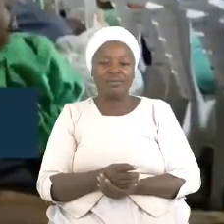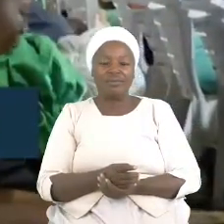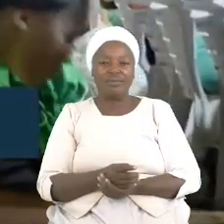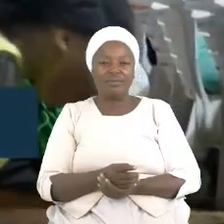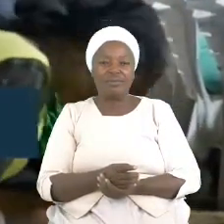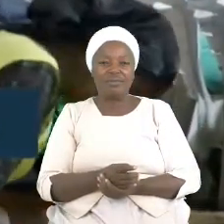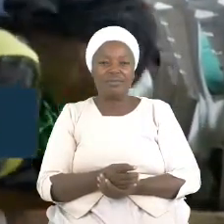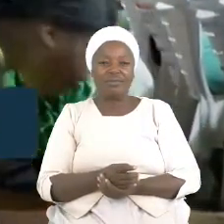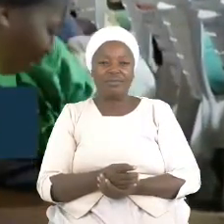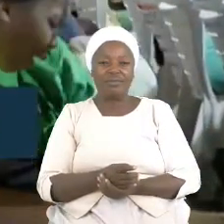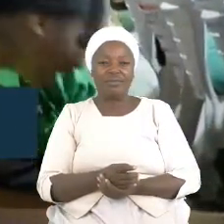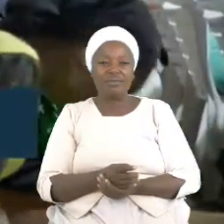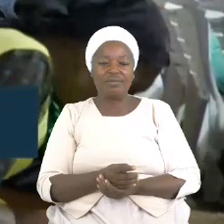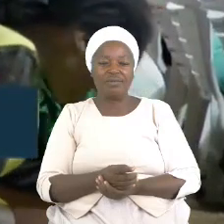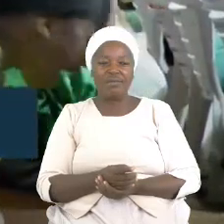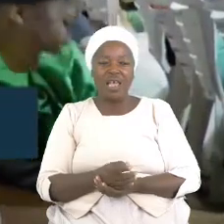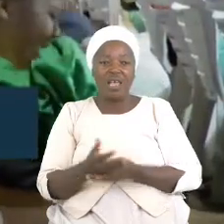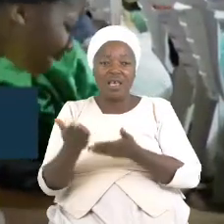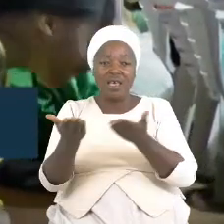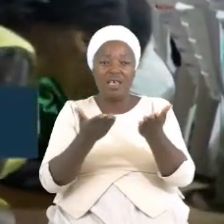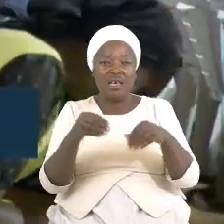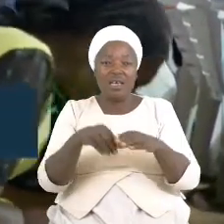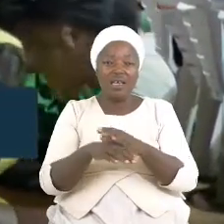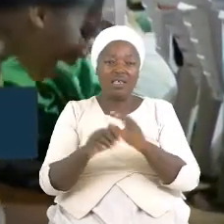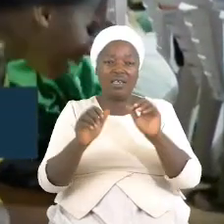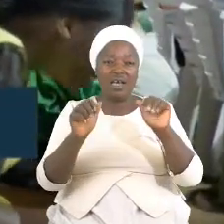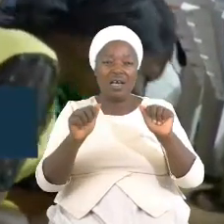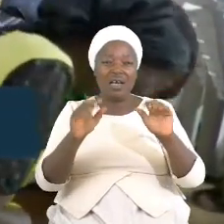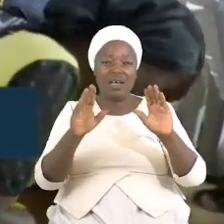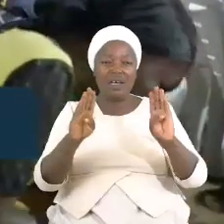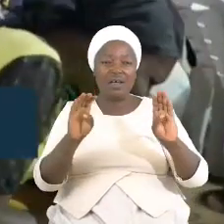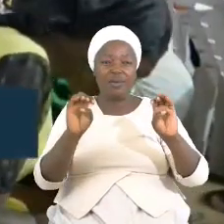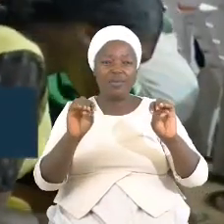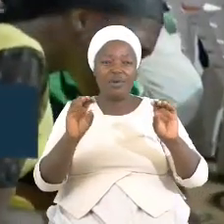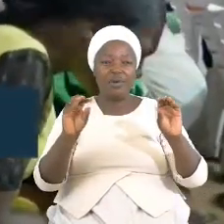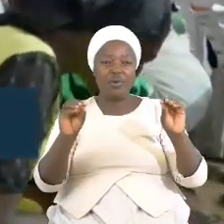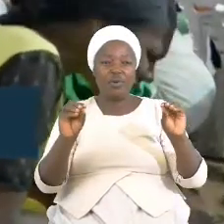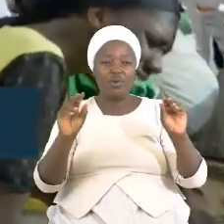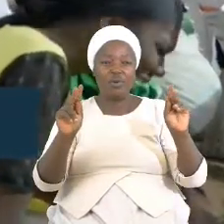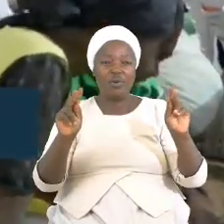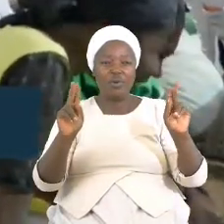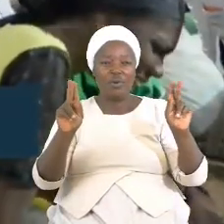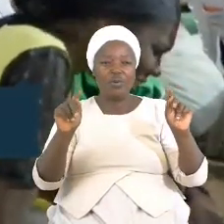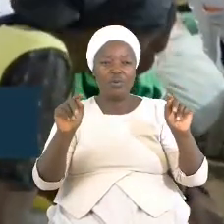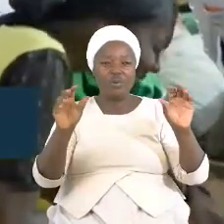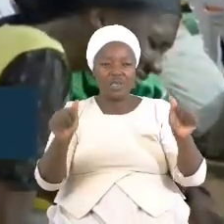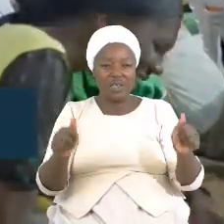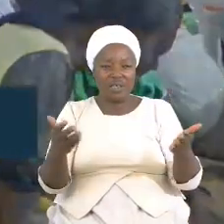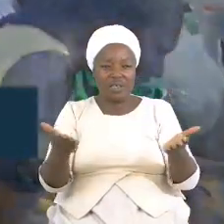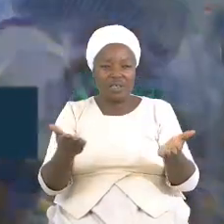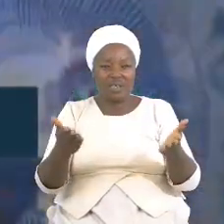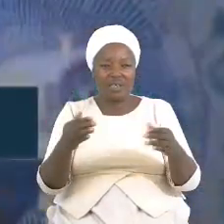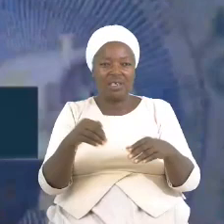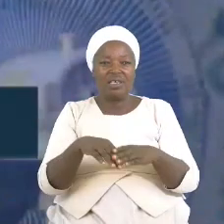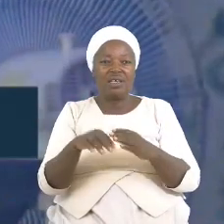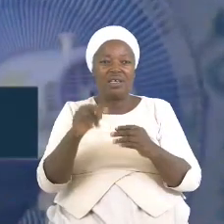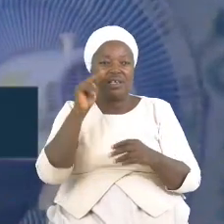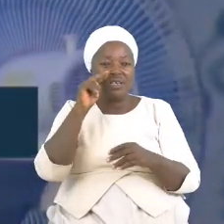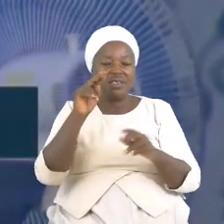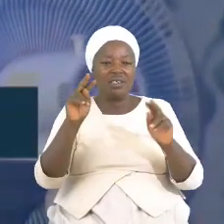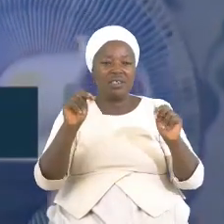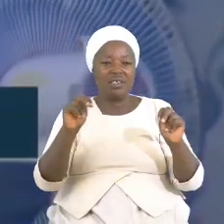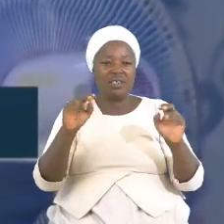In Abeokuta here, those of us who are here in Alpha location here, just as